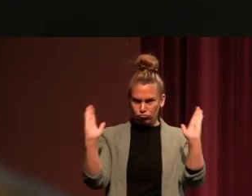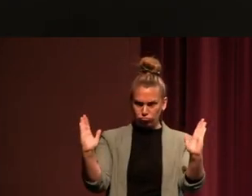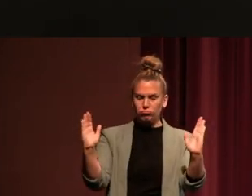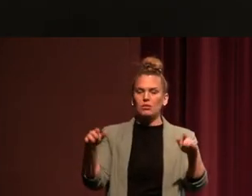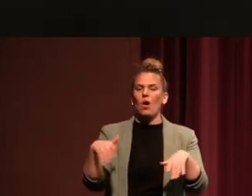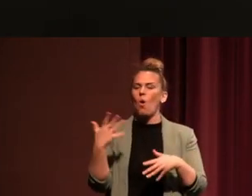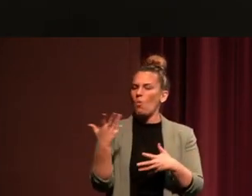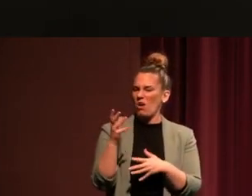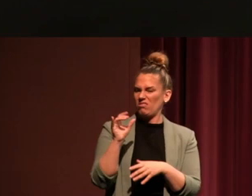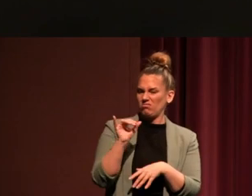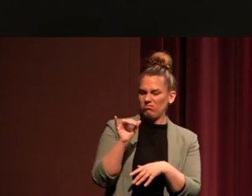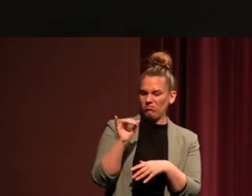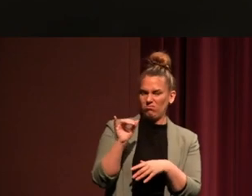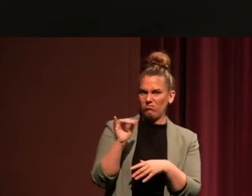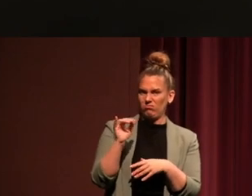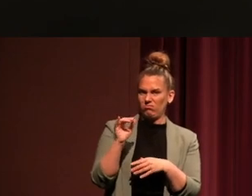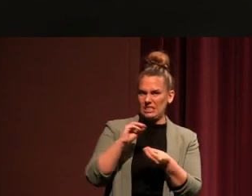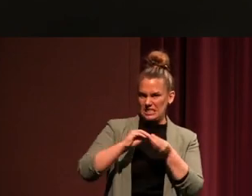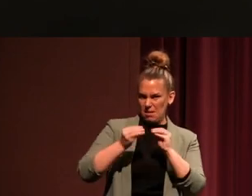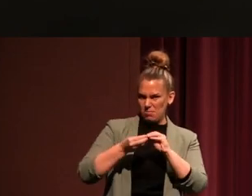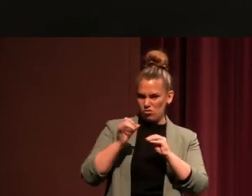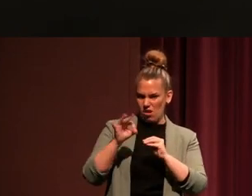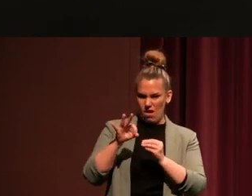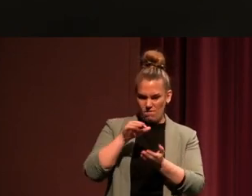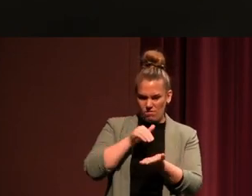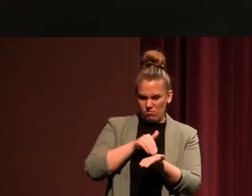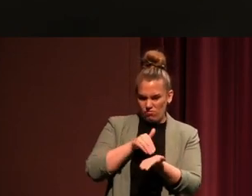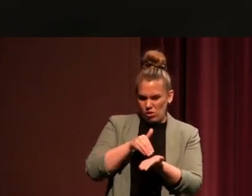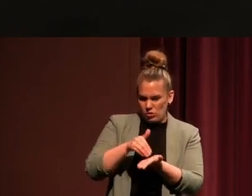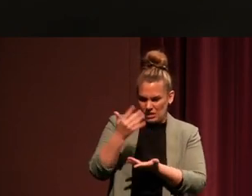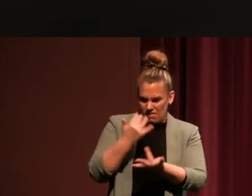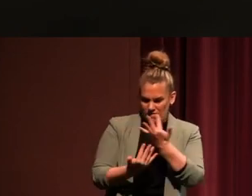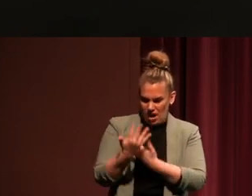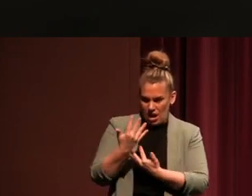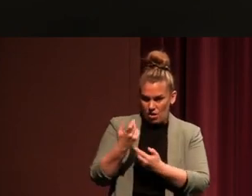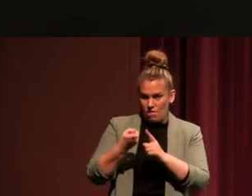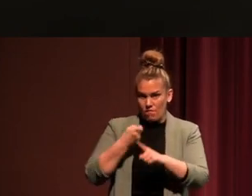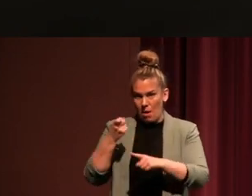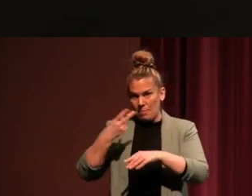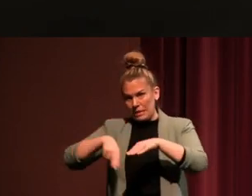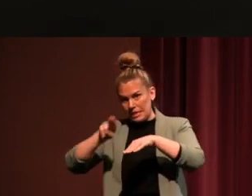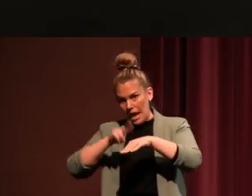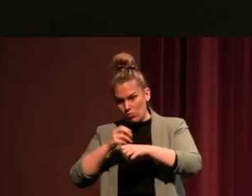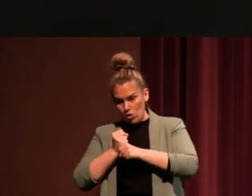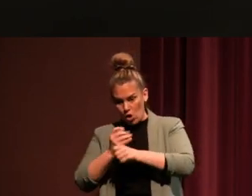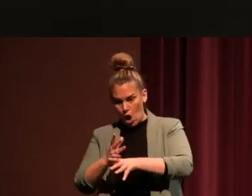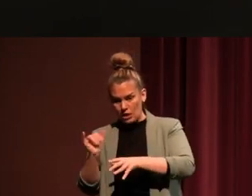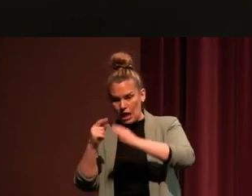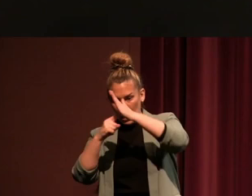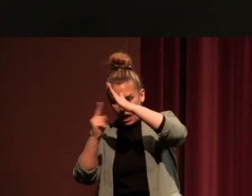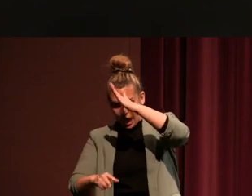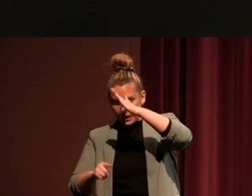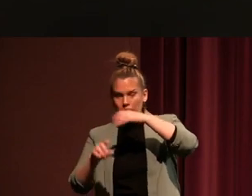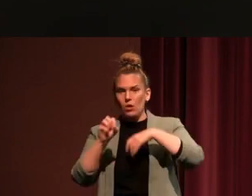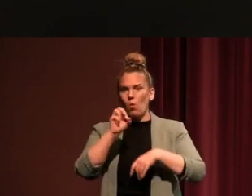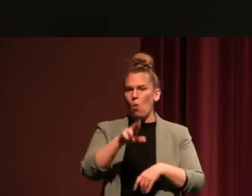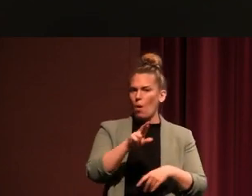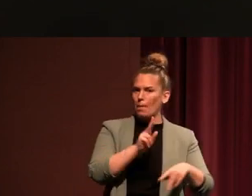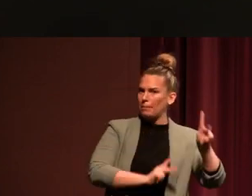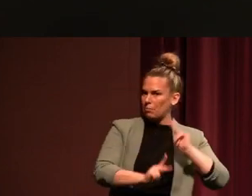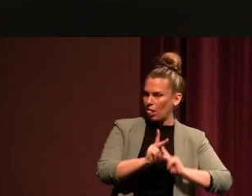What is the relative frequency of fire started by natural causes like lightning or by people?